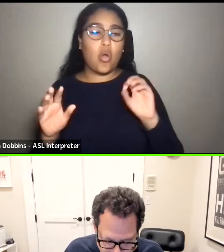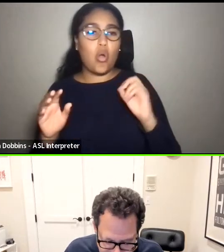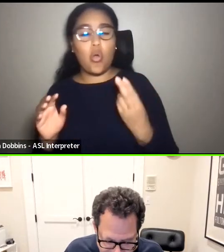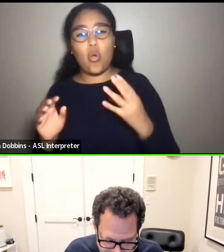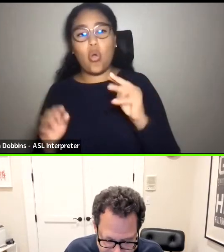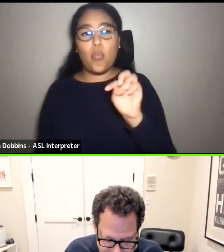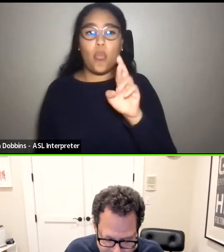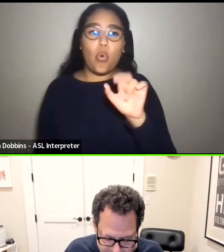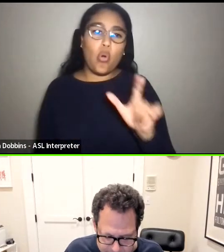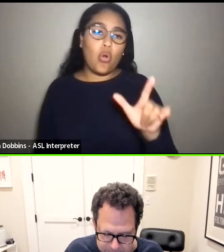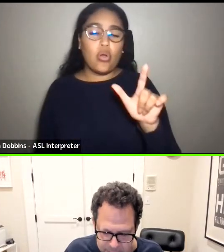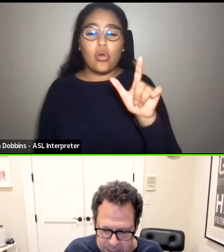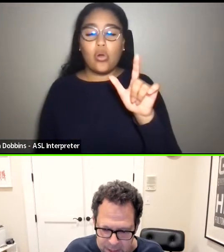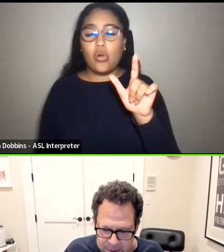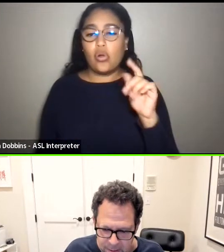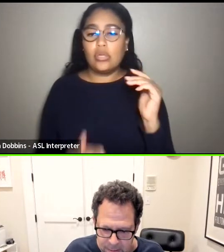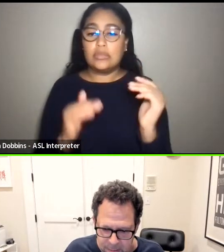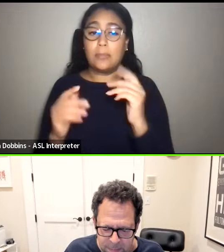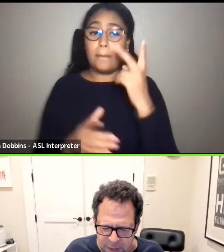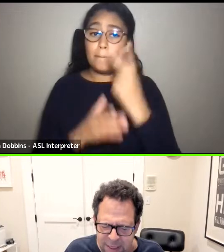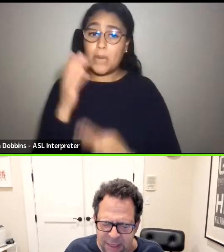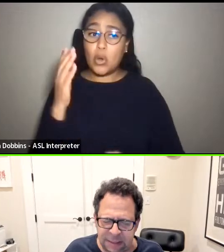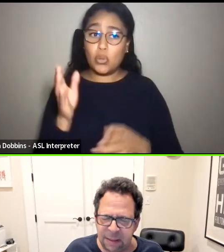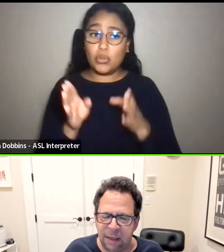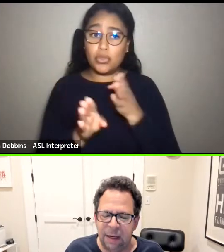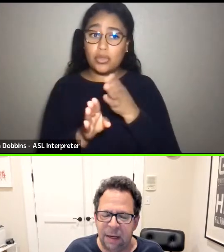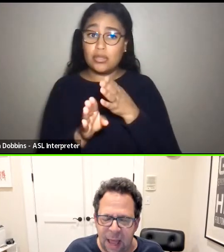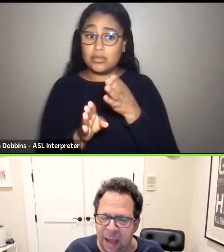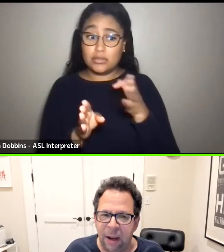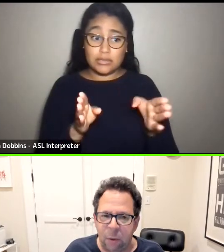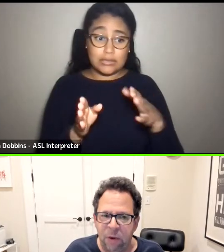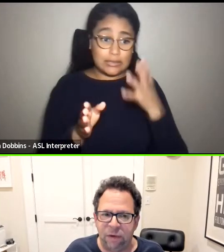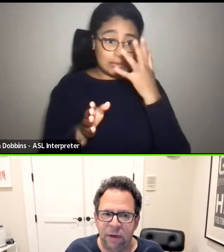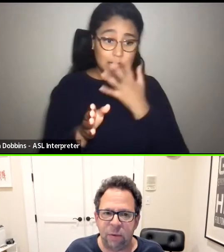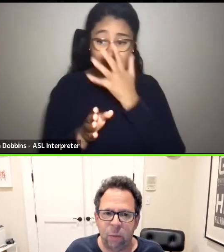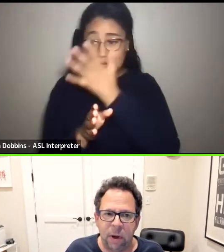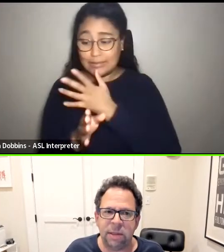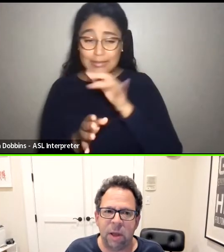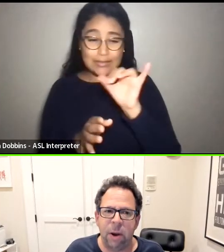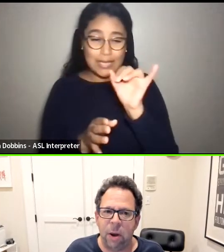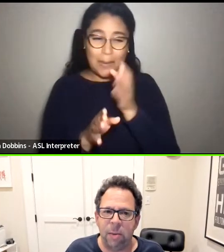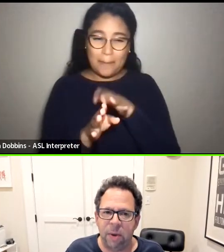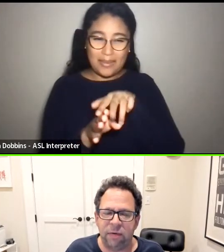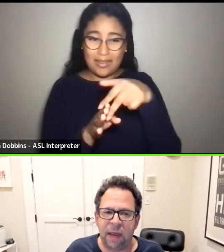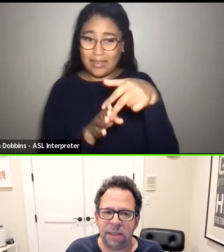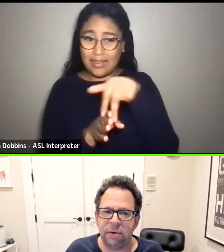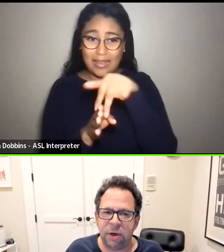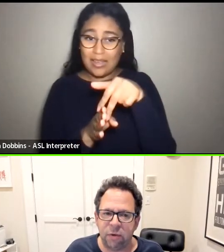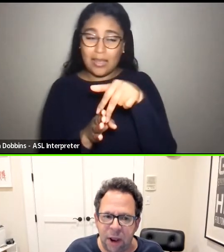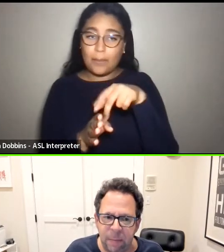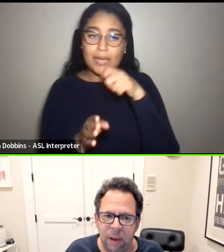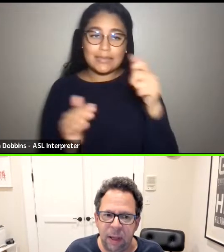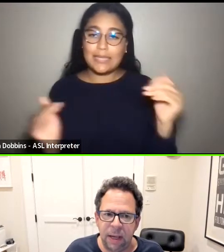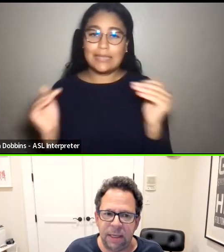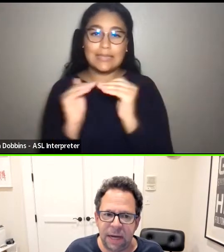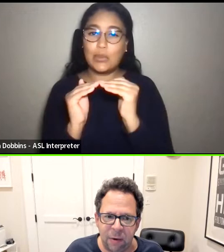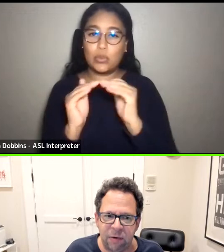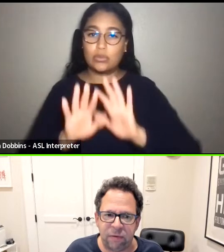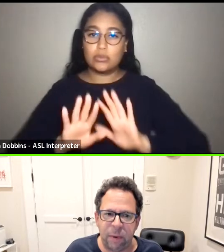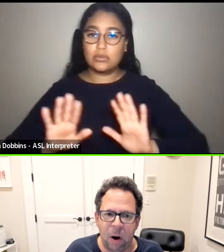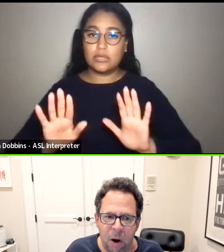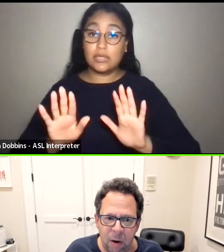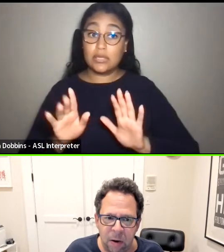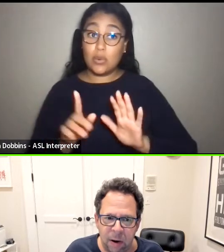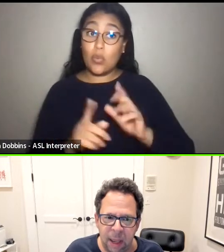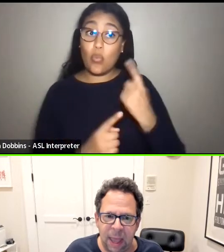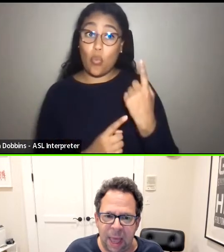pain on both sides, but it is not equivalent what is going on both sides. There's incredible